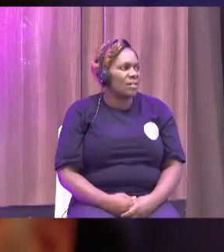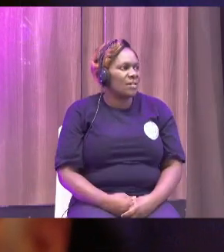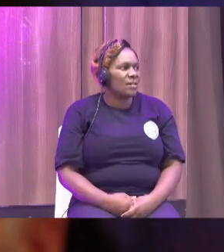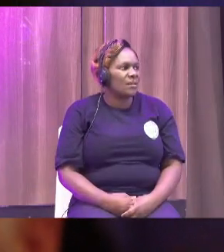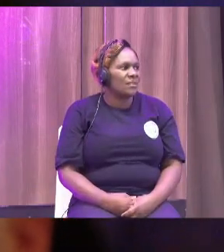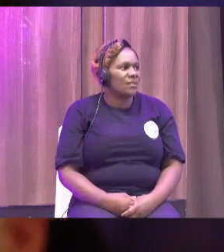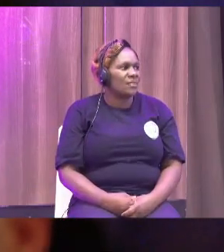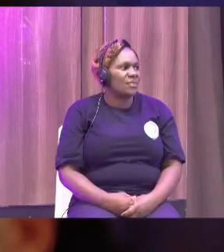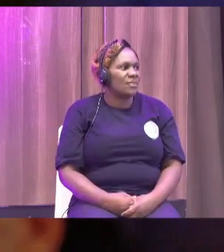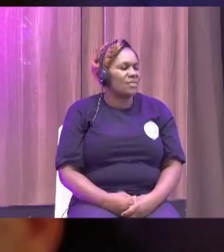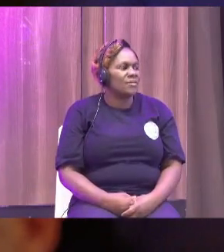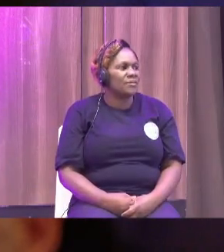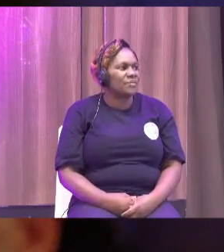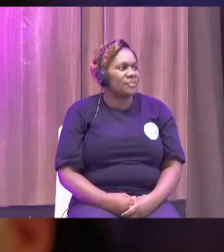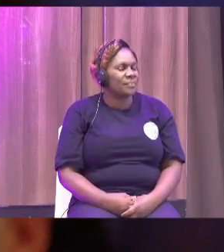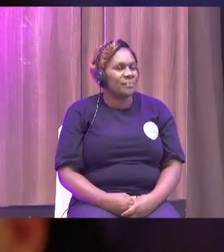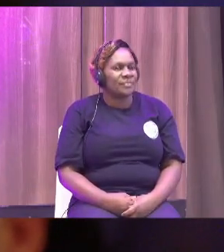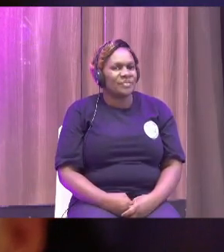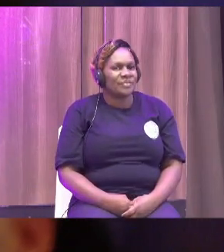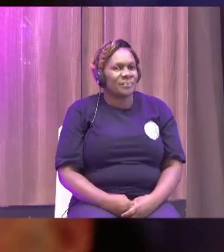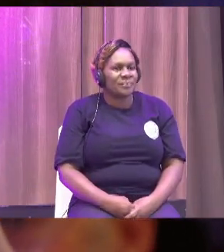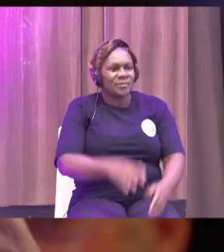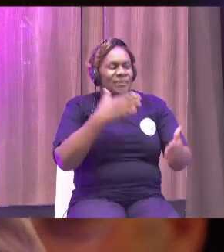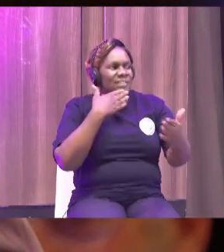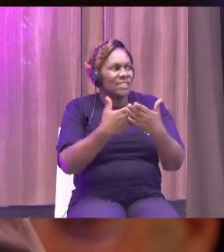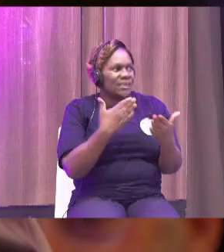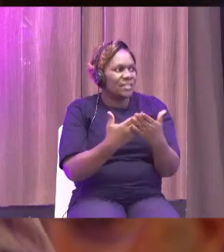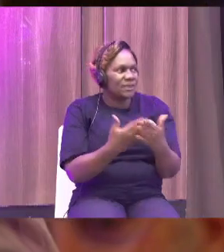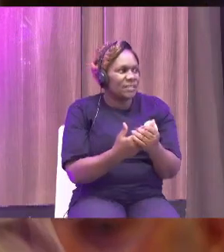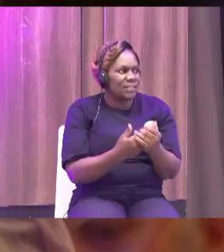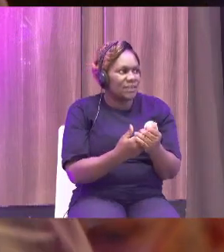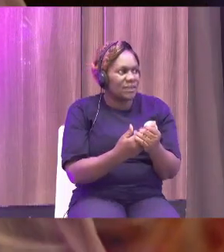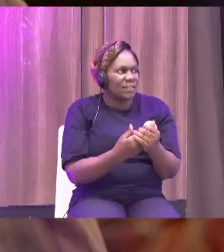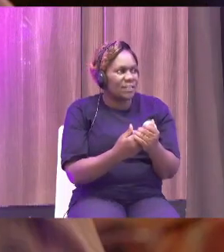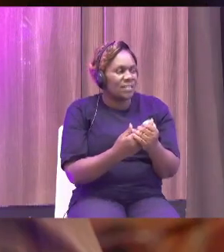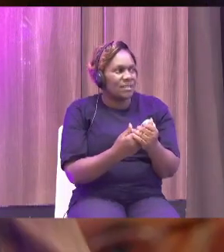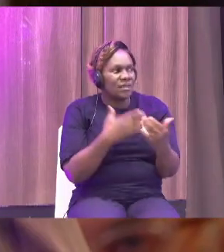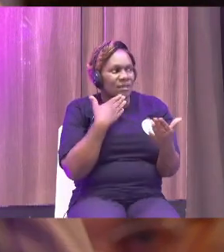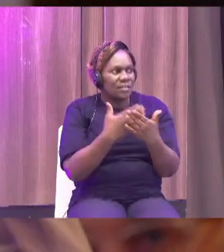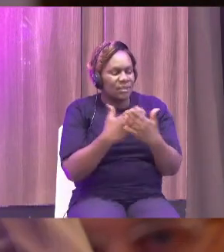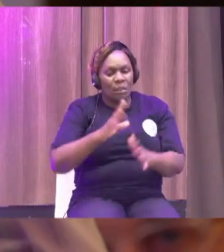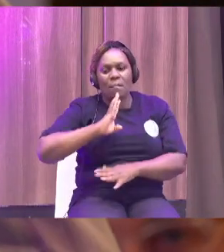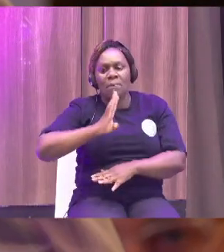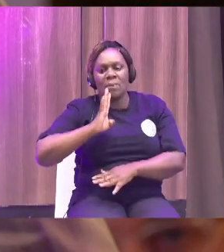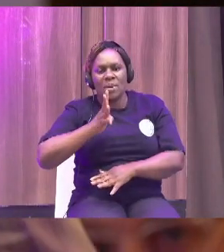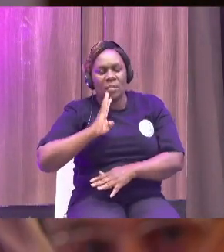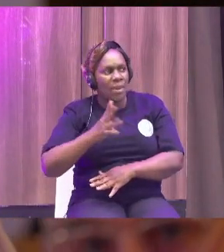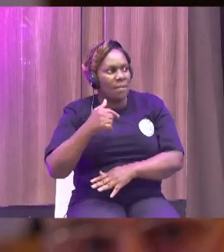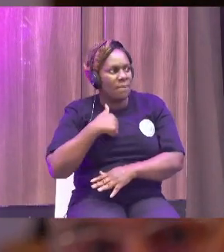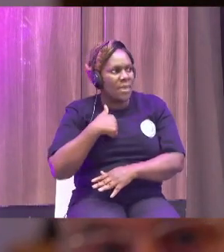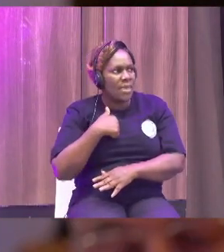fair, I'll give her the last words. Thank you, ma'am. Thank you for the presentation, ma'am. I've